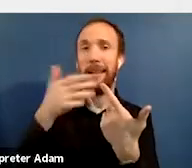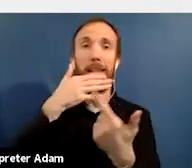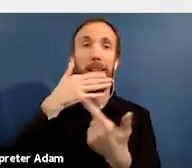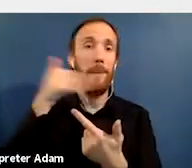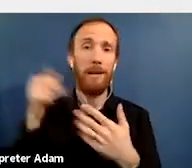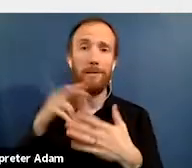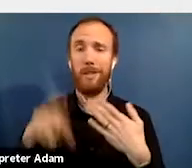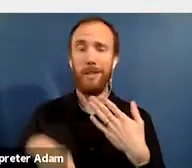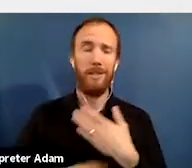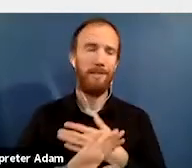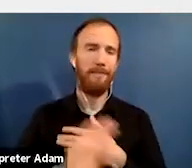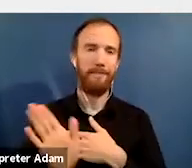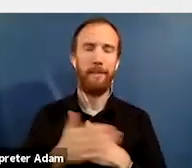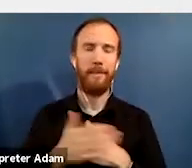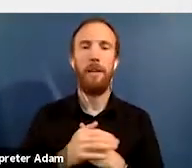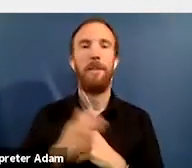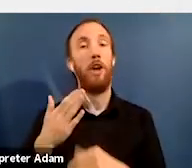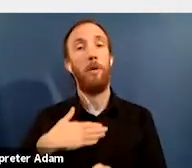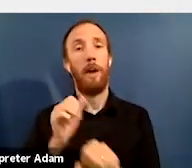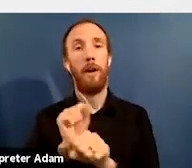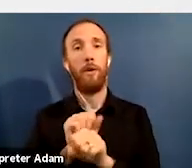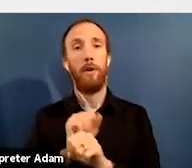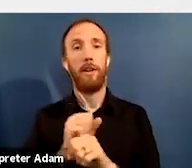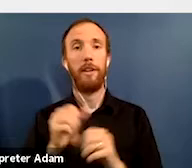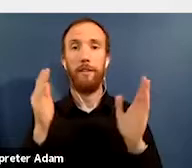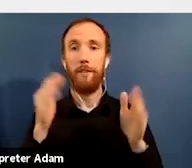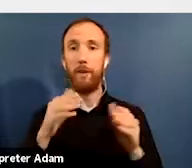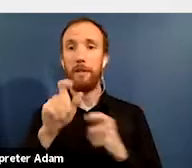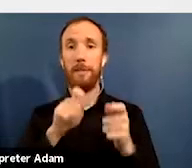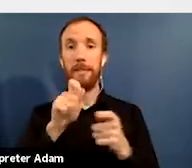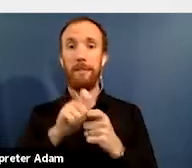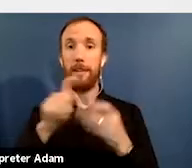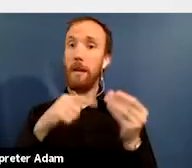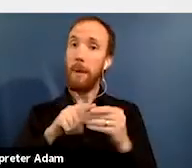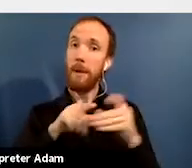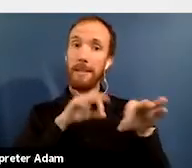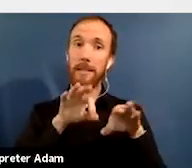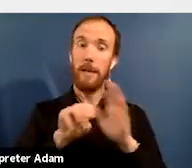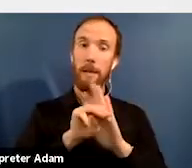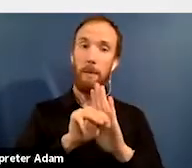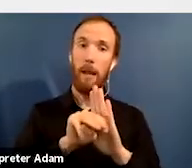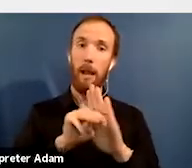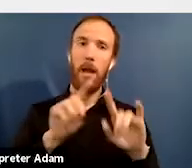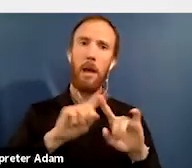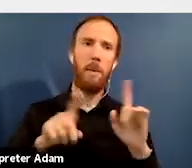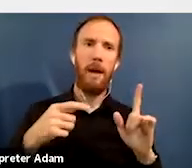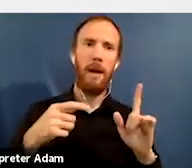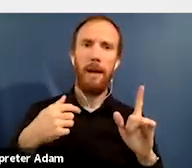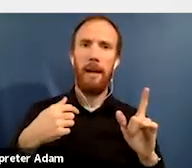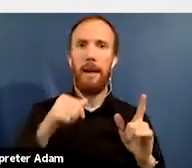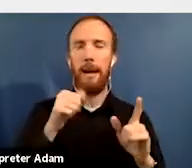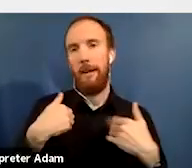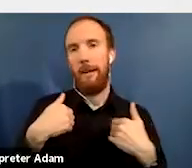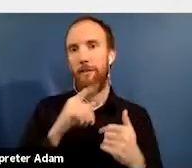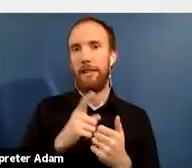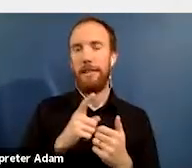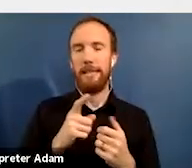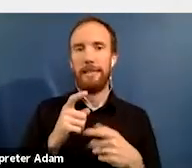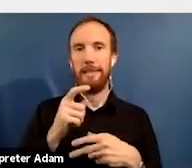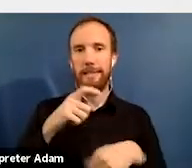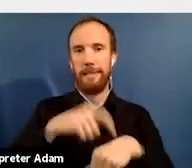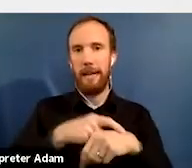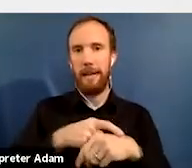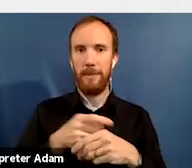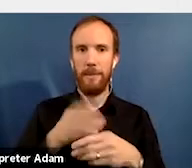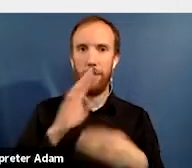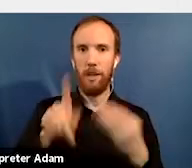focused specifically on building explainable models, but I haven't really had I've not had time to go more into data sets, curating data